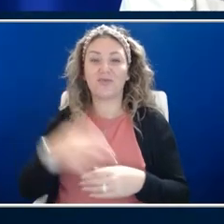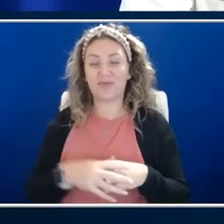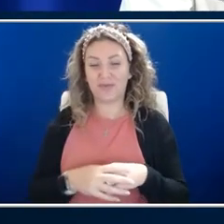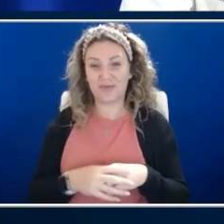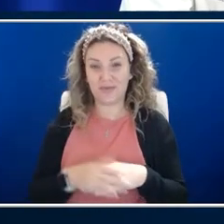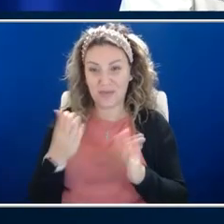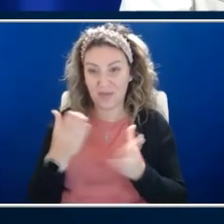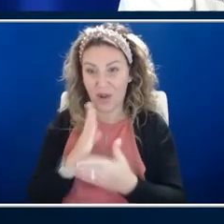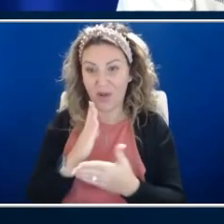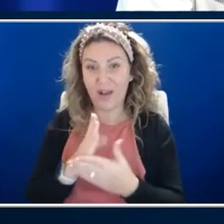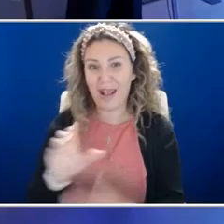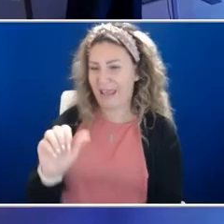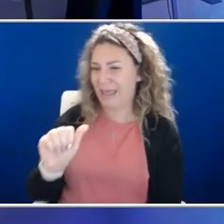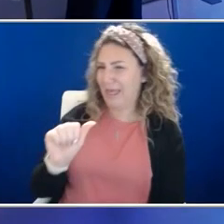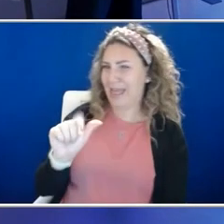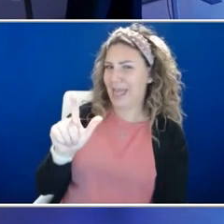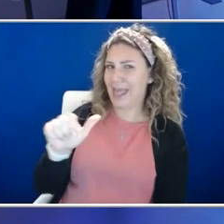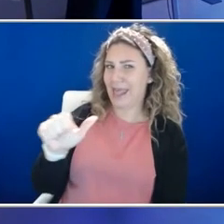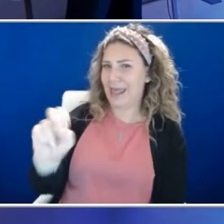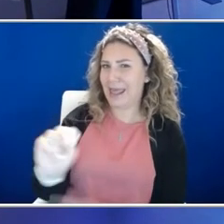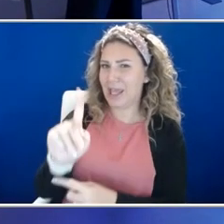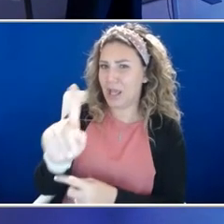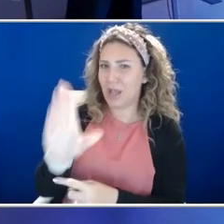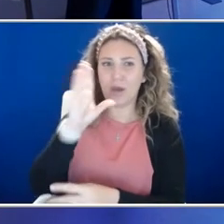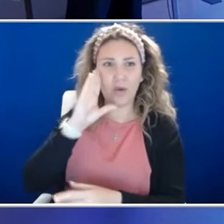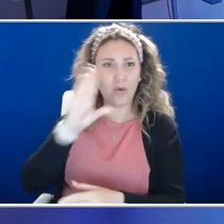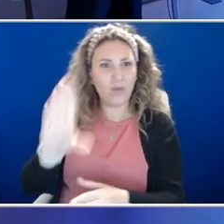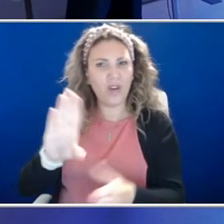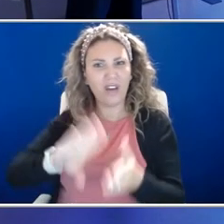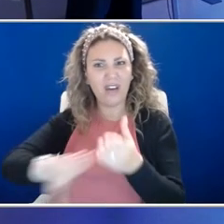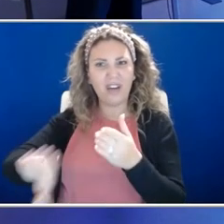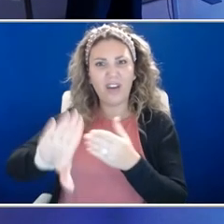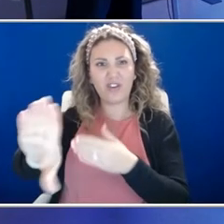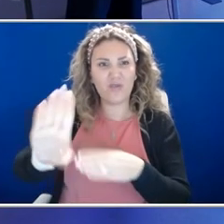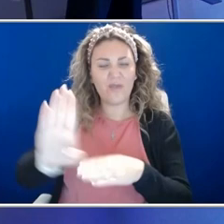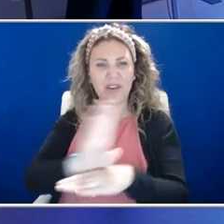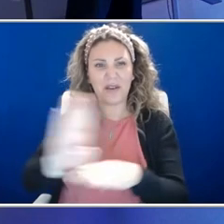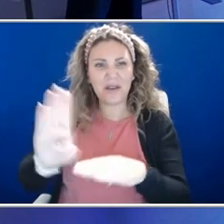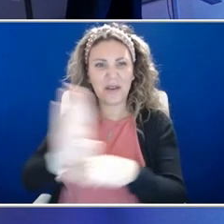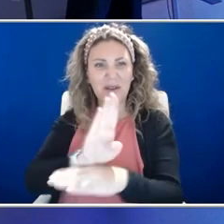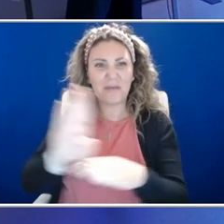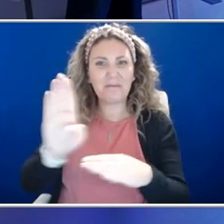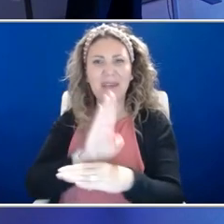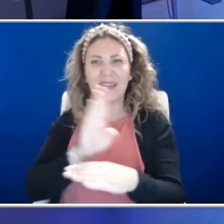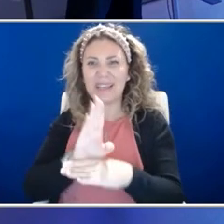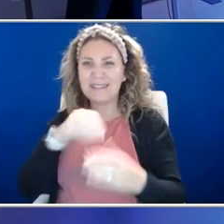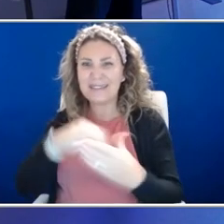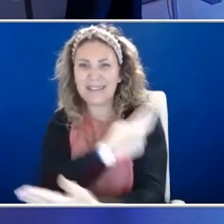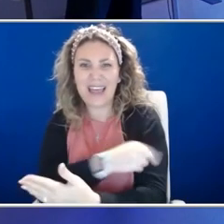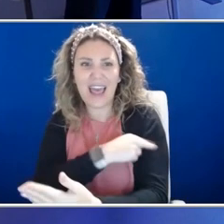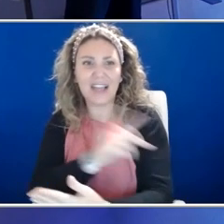Alan, is this going to put you out of business? Because if we don't have acute kidney injury in the hospital, where are you going to get dialysis from?